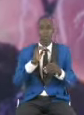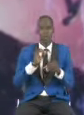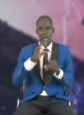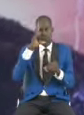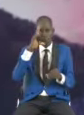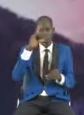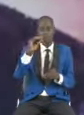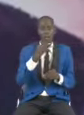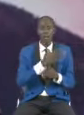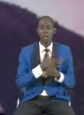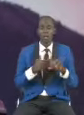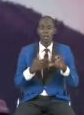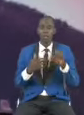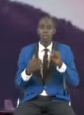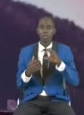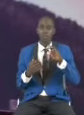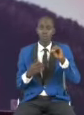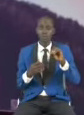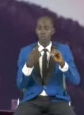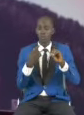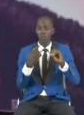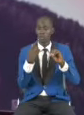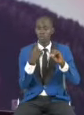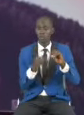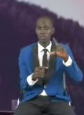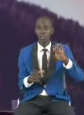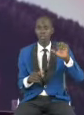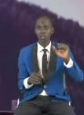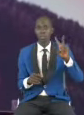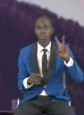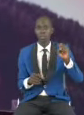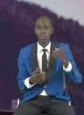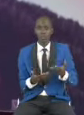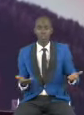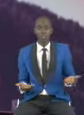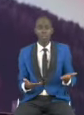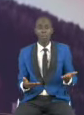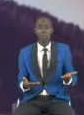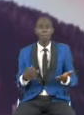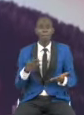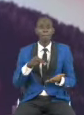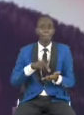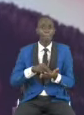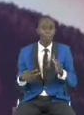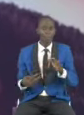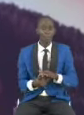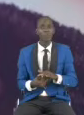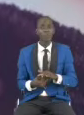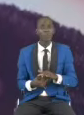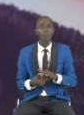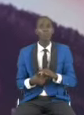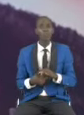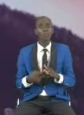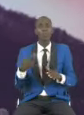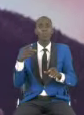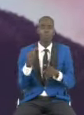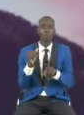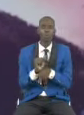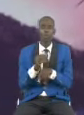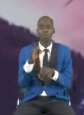the leaven we are to take away now, he refers to them as the works of the flesh, their